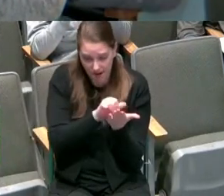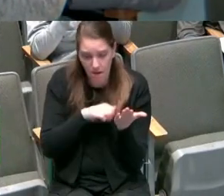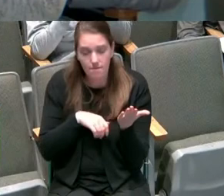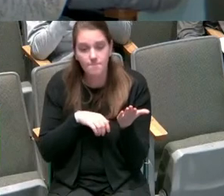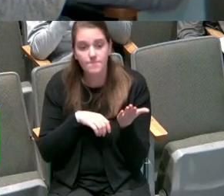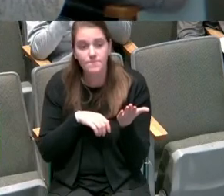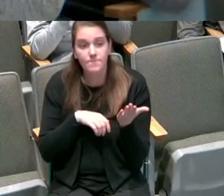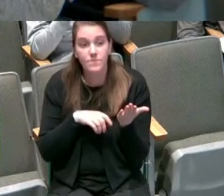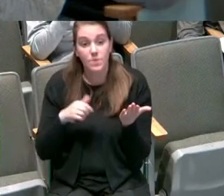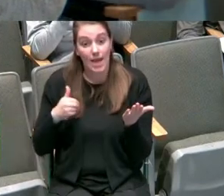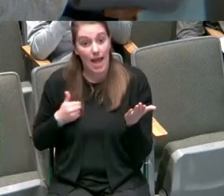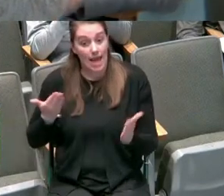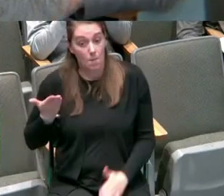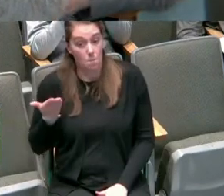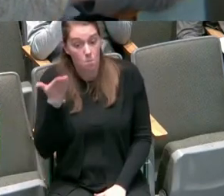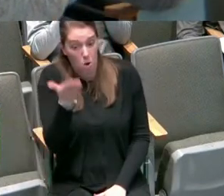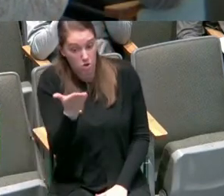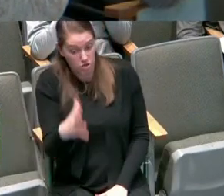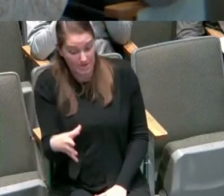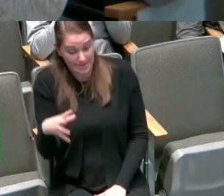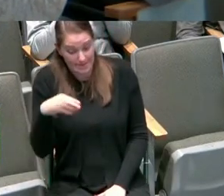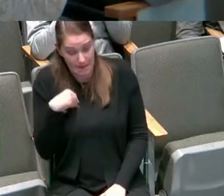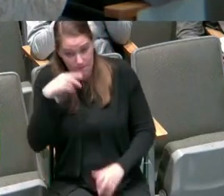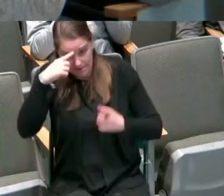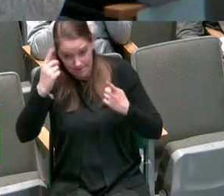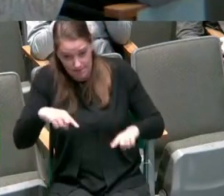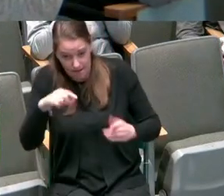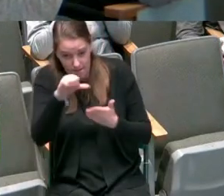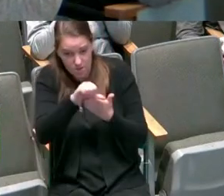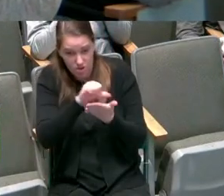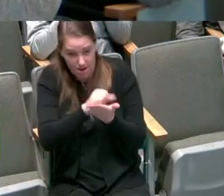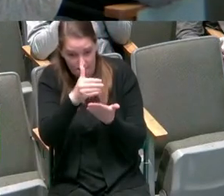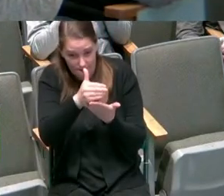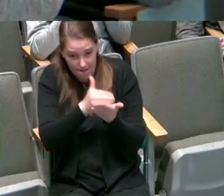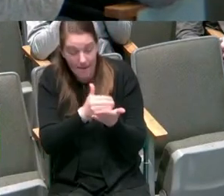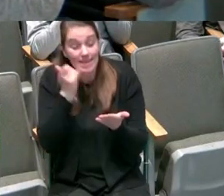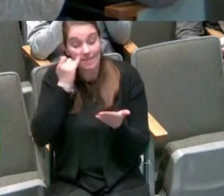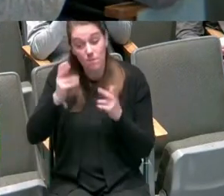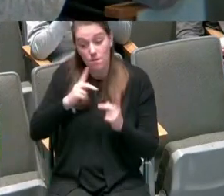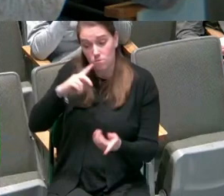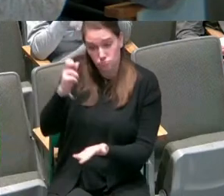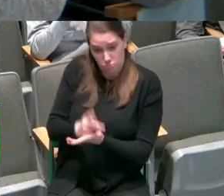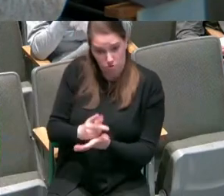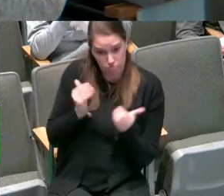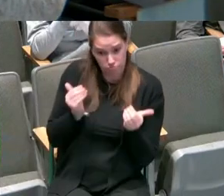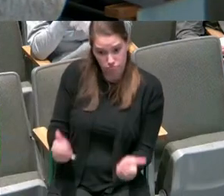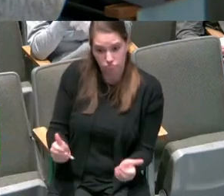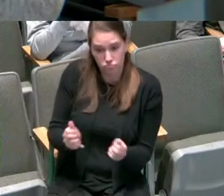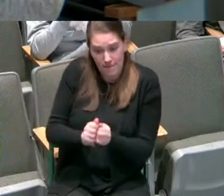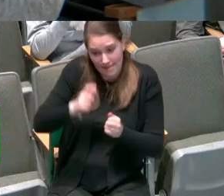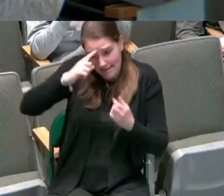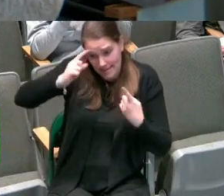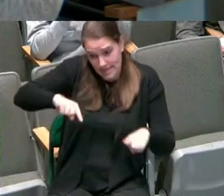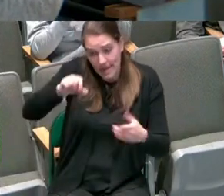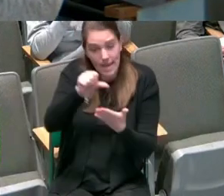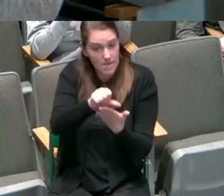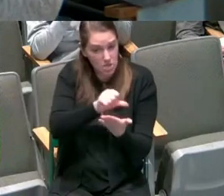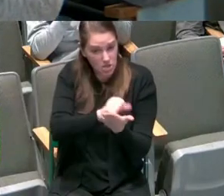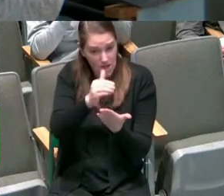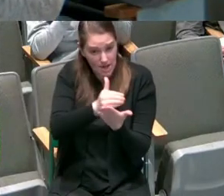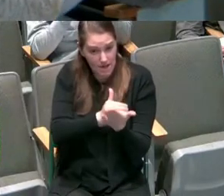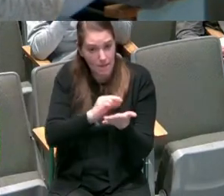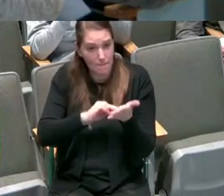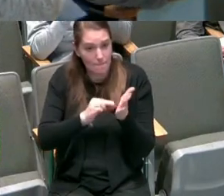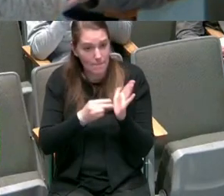we had a motion to accept a consent agenda if people approve having a consent agenda we